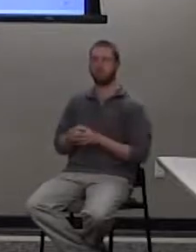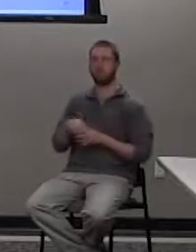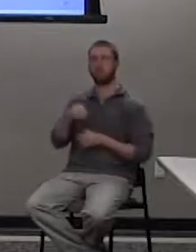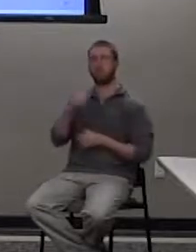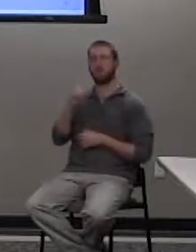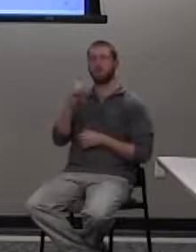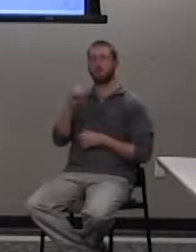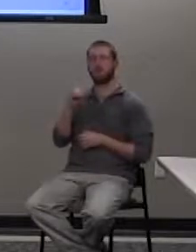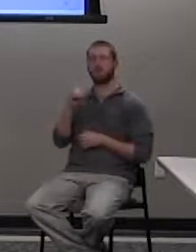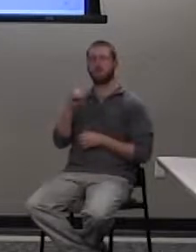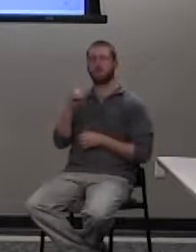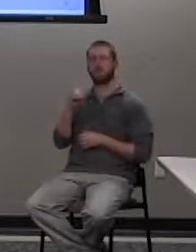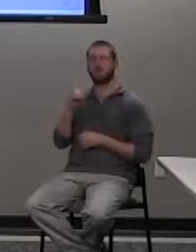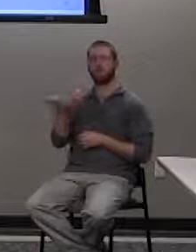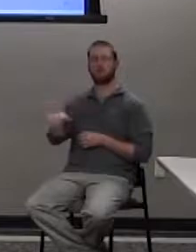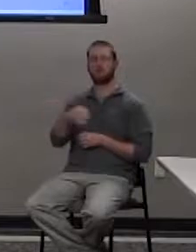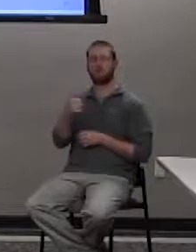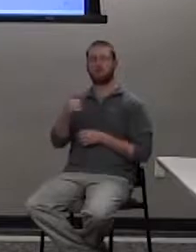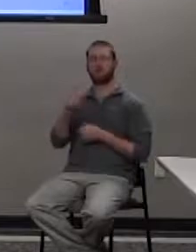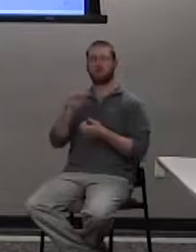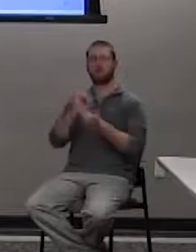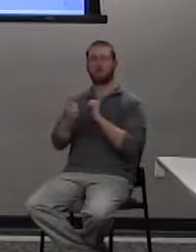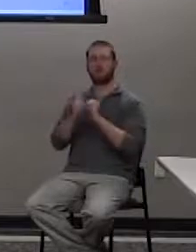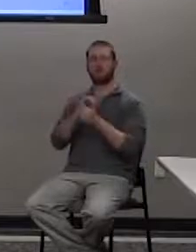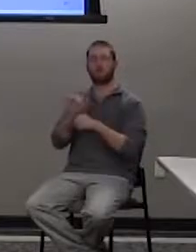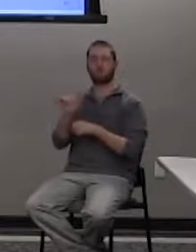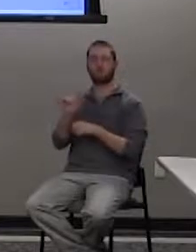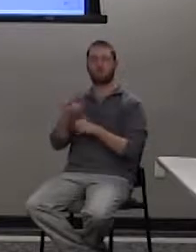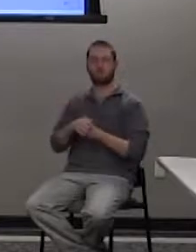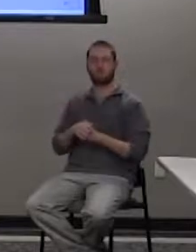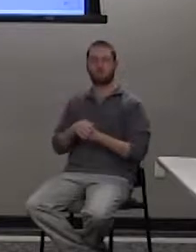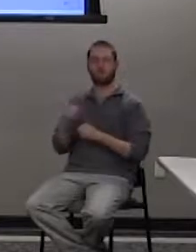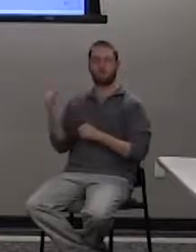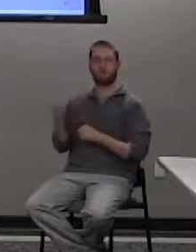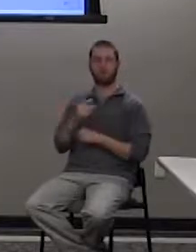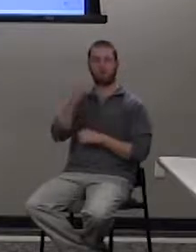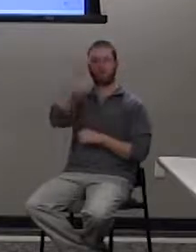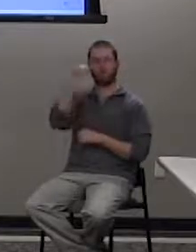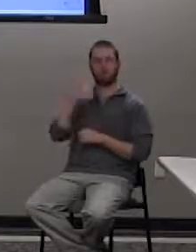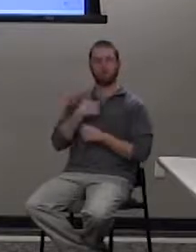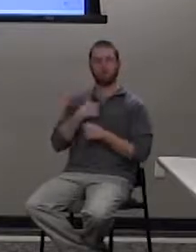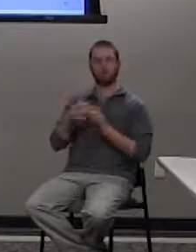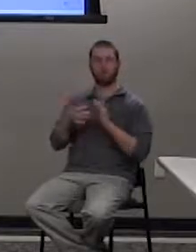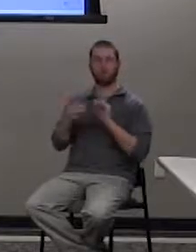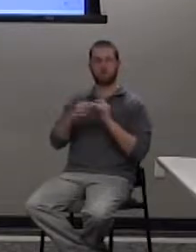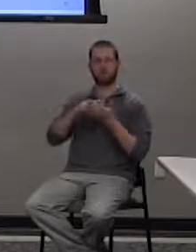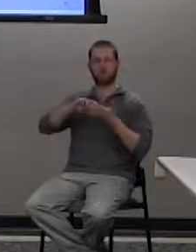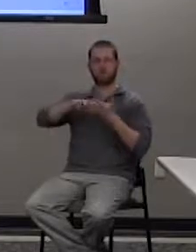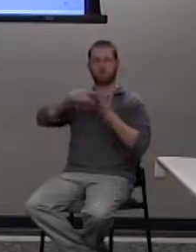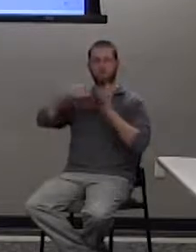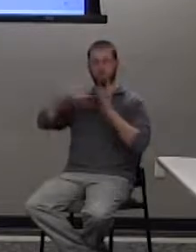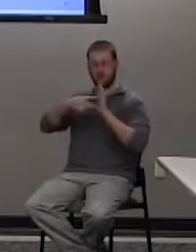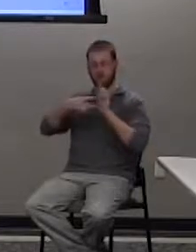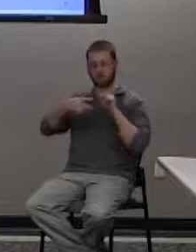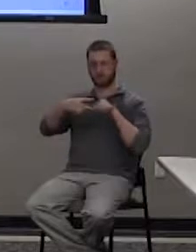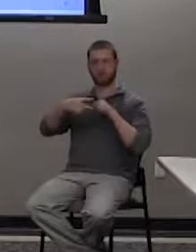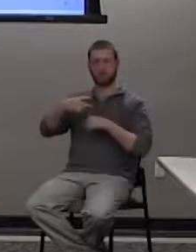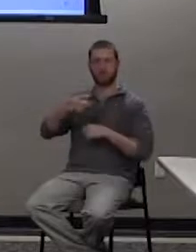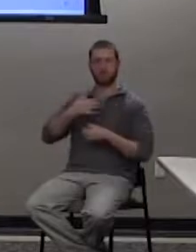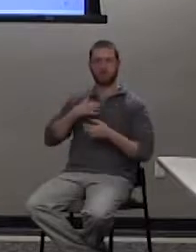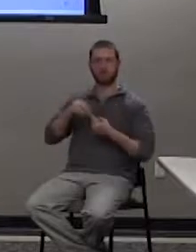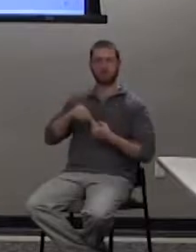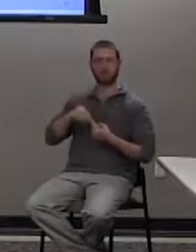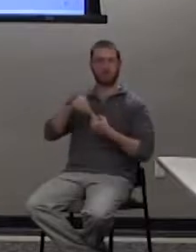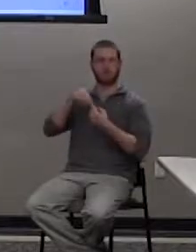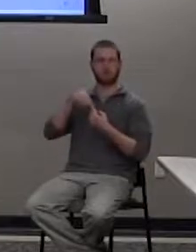so there are that type of competition as well. So and that goes back to why I said, let's define what makes us special. Let's try